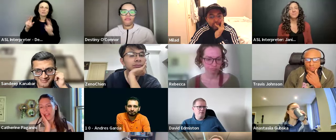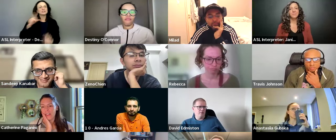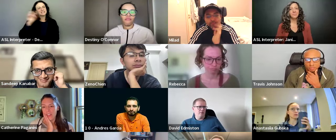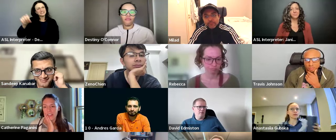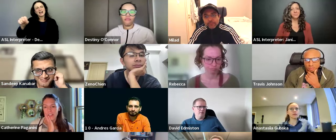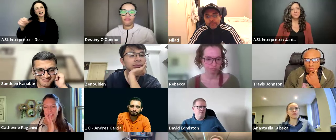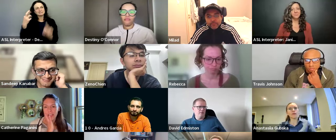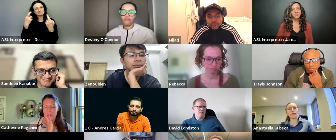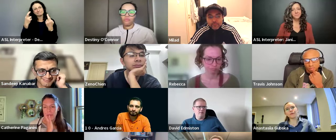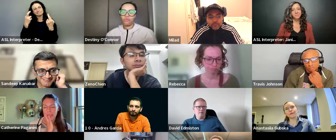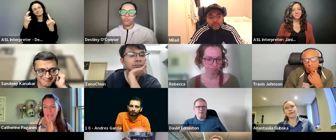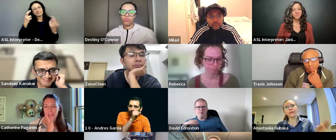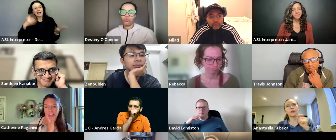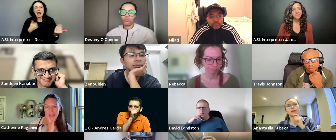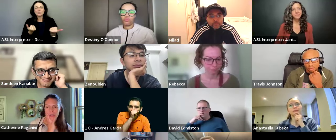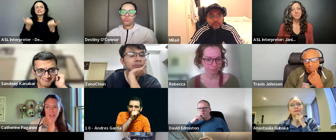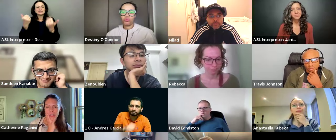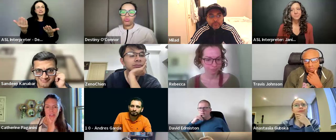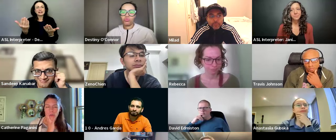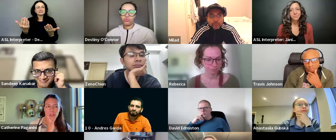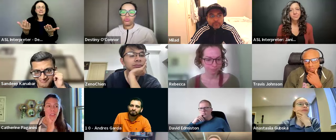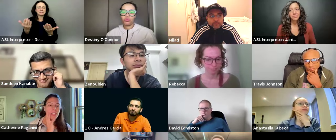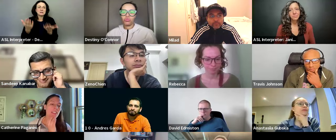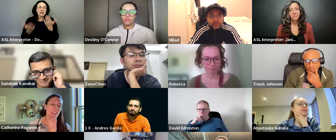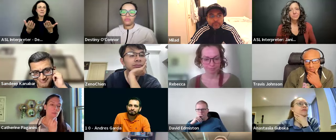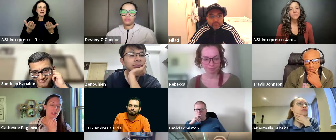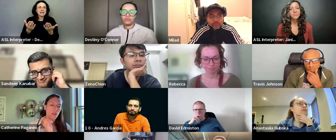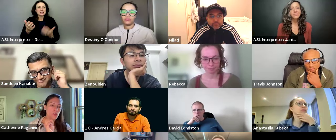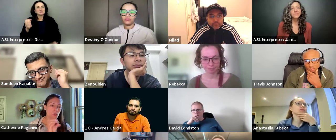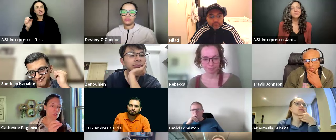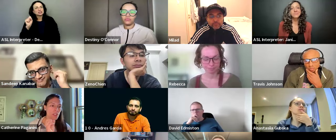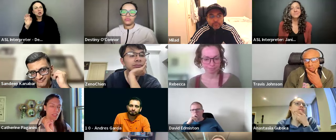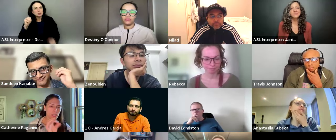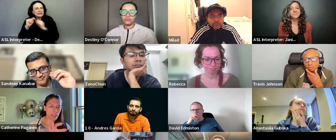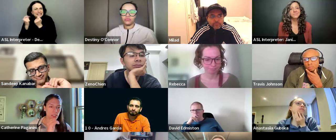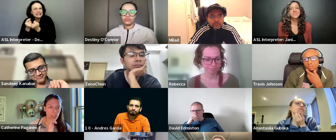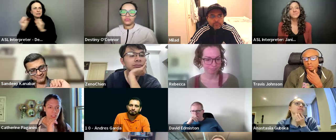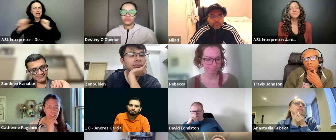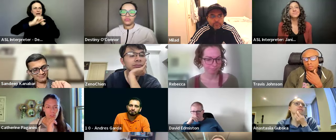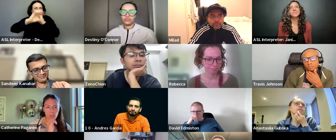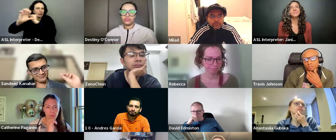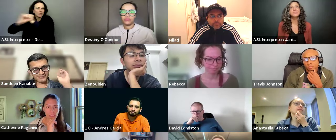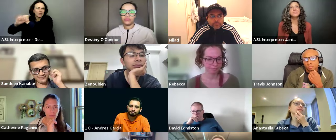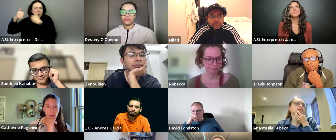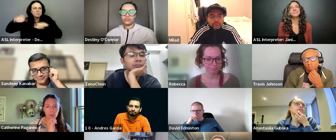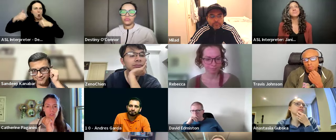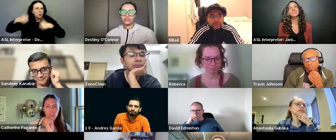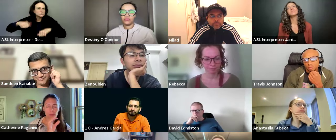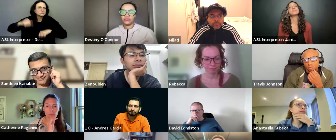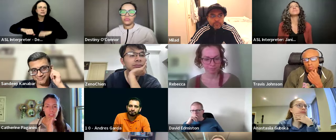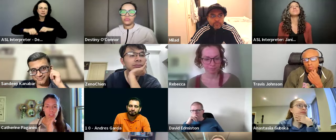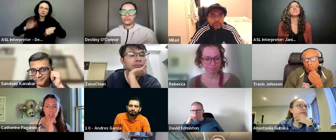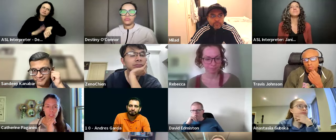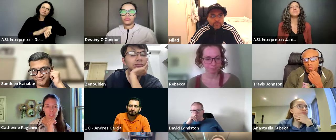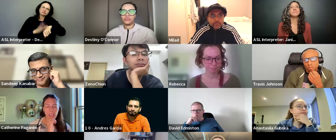Yeah, and I'm gonna suggest like maybe the social media team can also do like a few social media posts